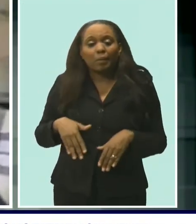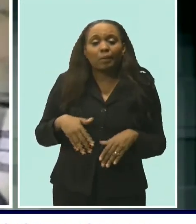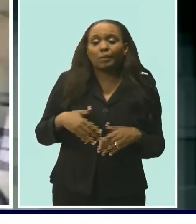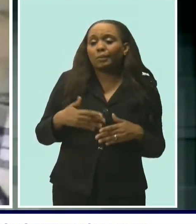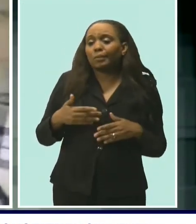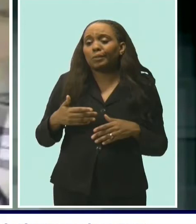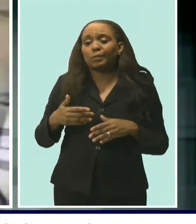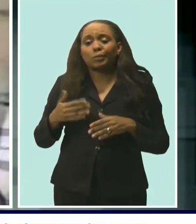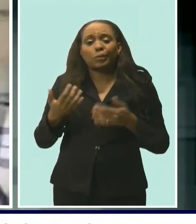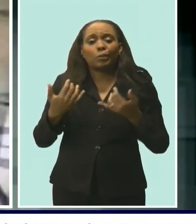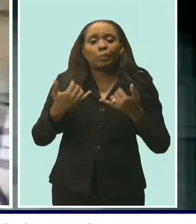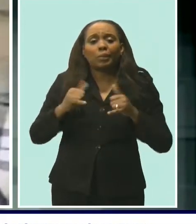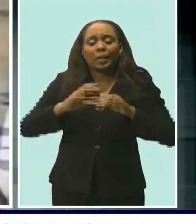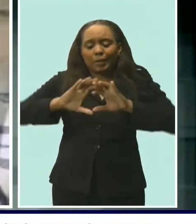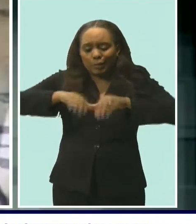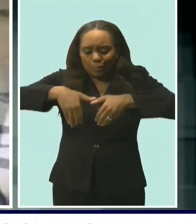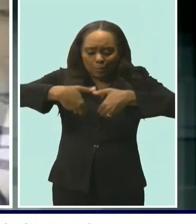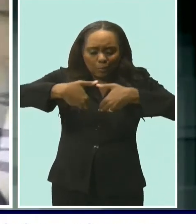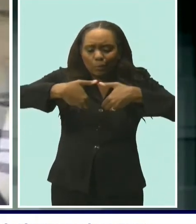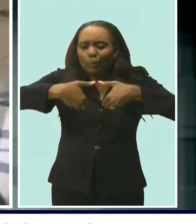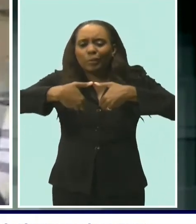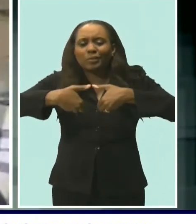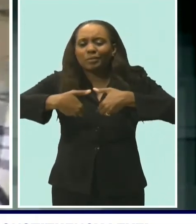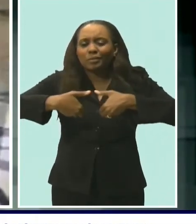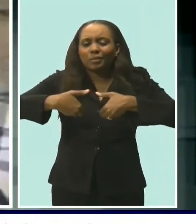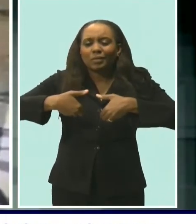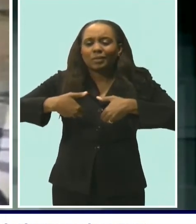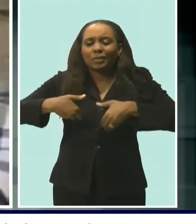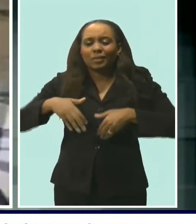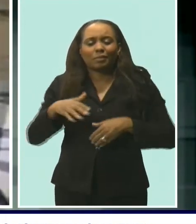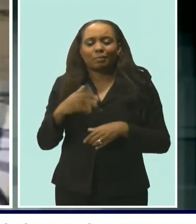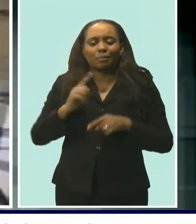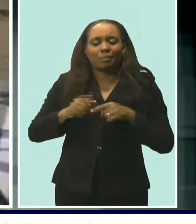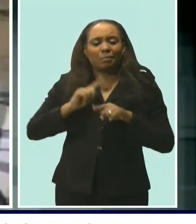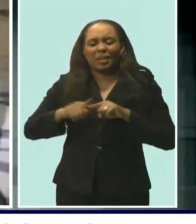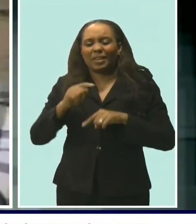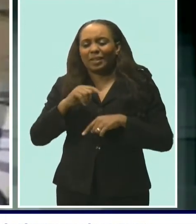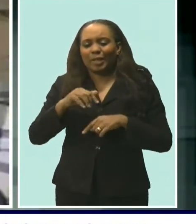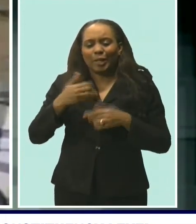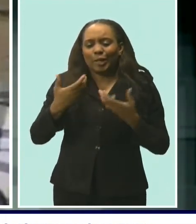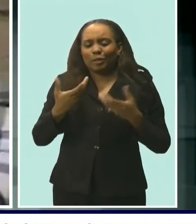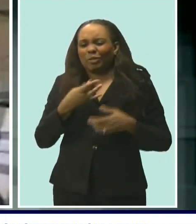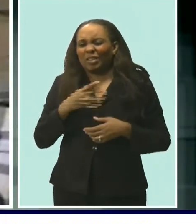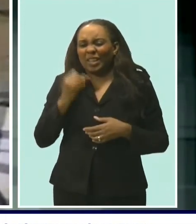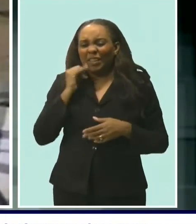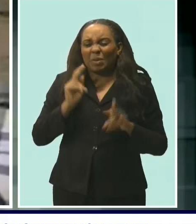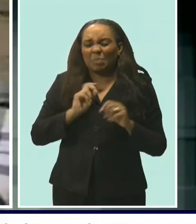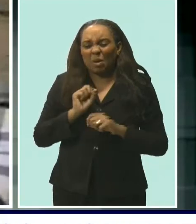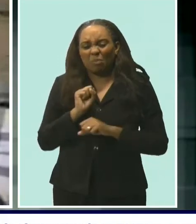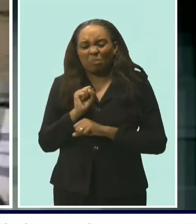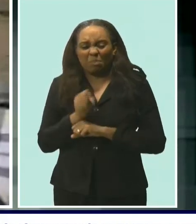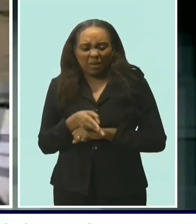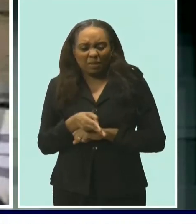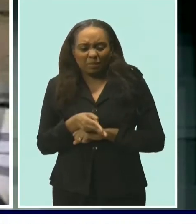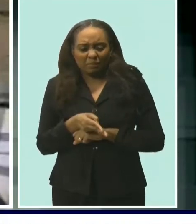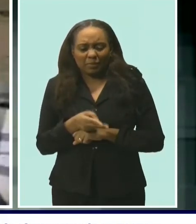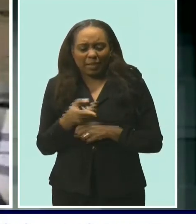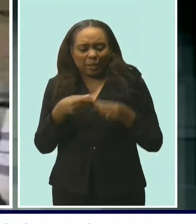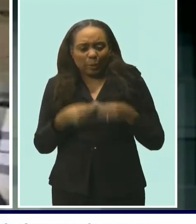beat. For us, it is a personal loss in St. Peter because the people of St. Peter love him